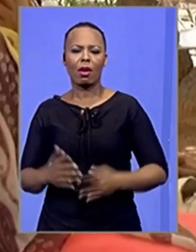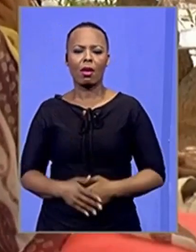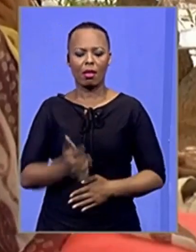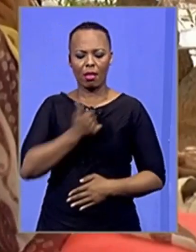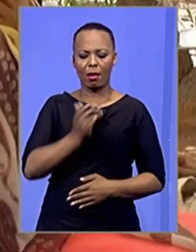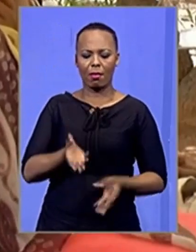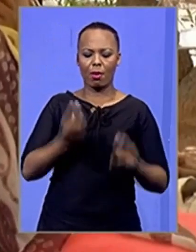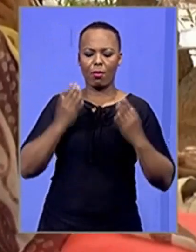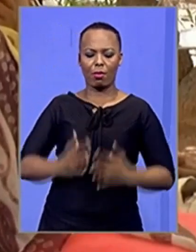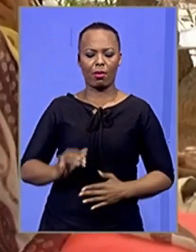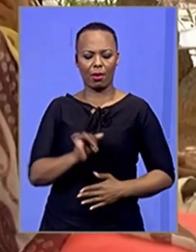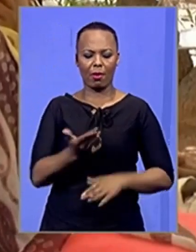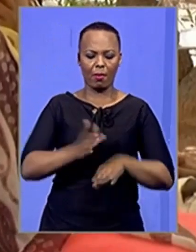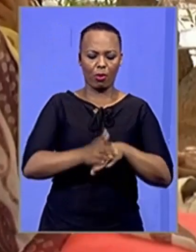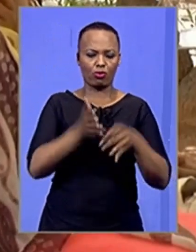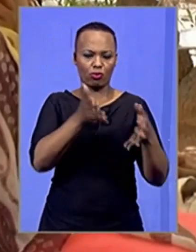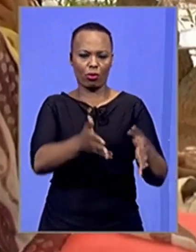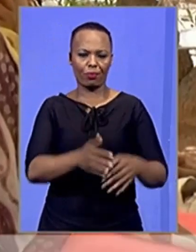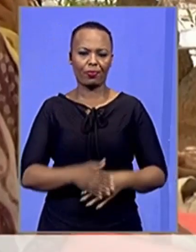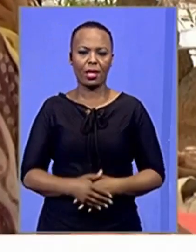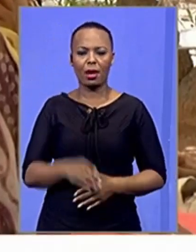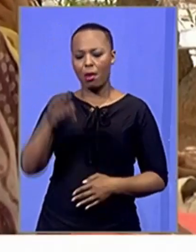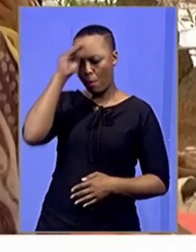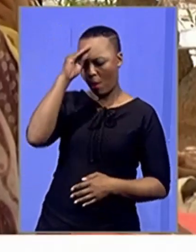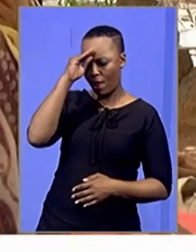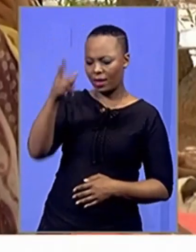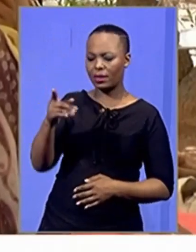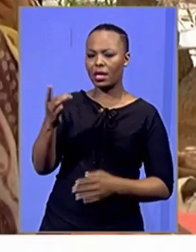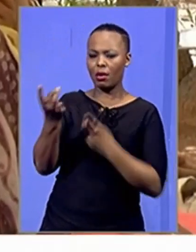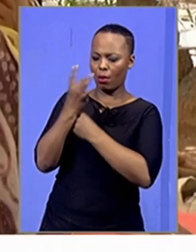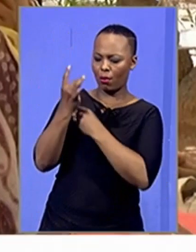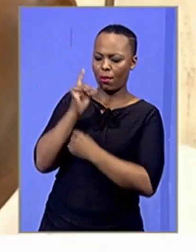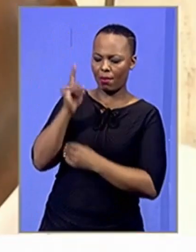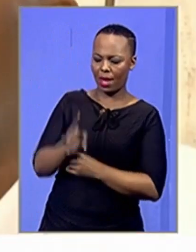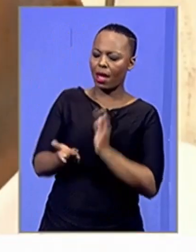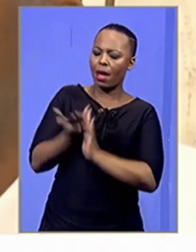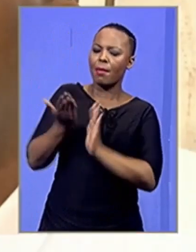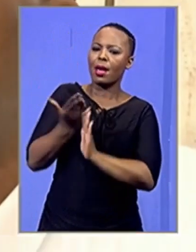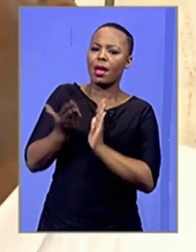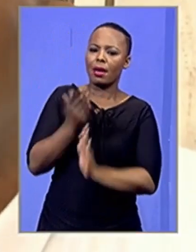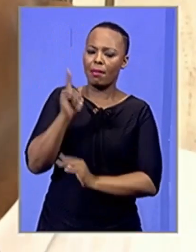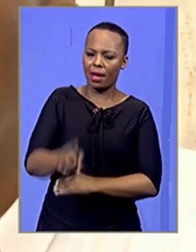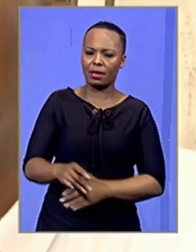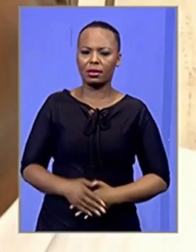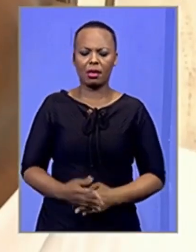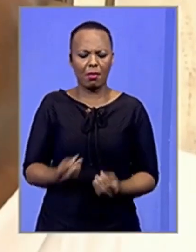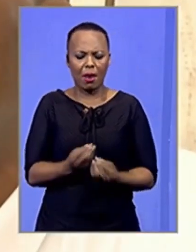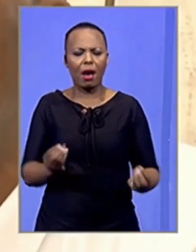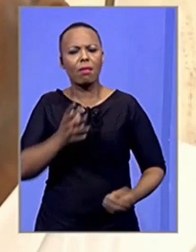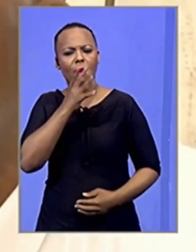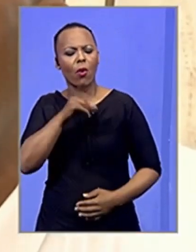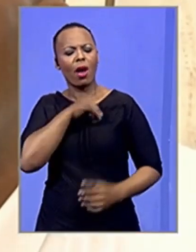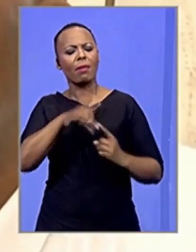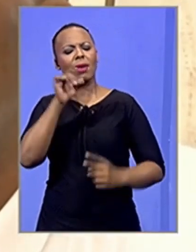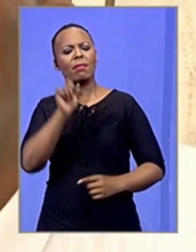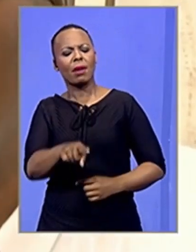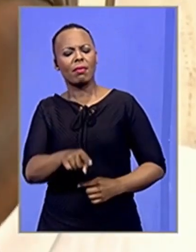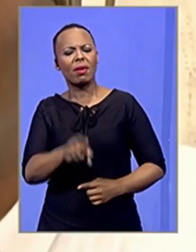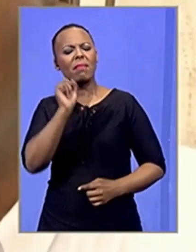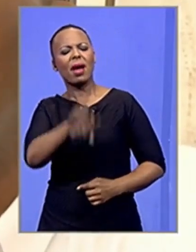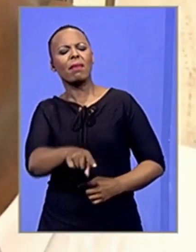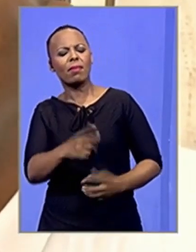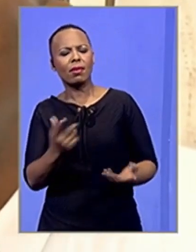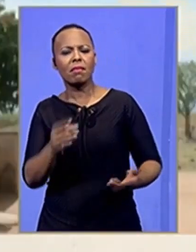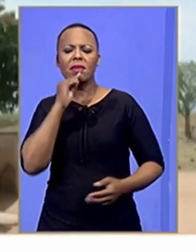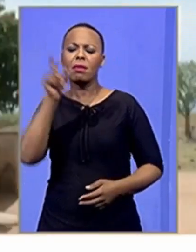se tshwanetse gore se fele se re kgothatsa ka gore botsa gore ba tla kae le bana ba ke ba bantši wa e ba phikile ena ke motho wa